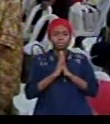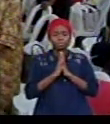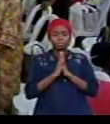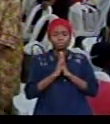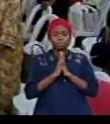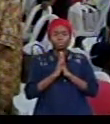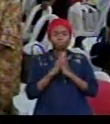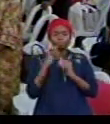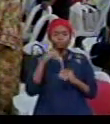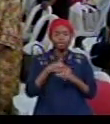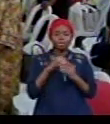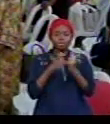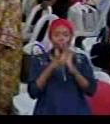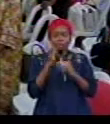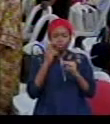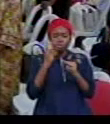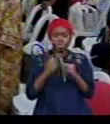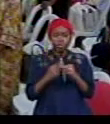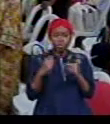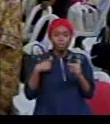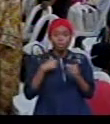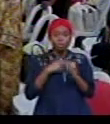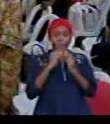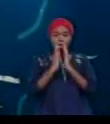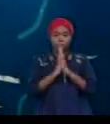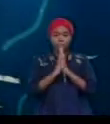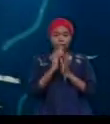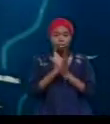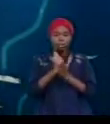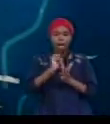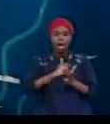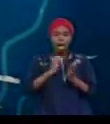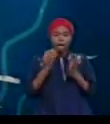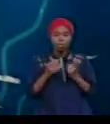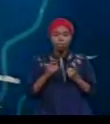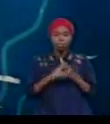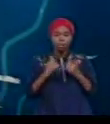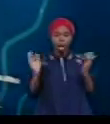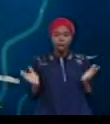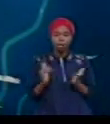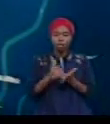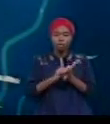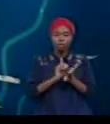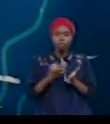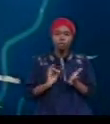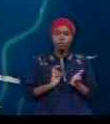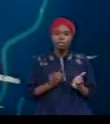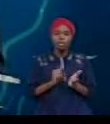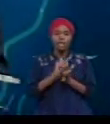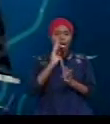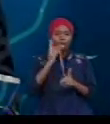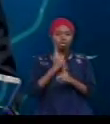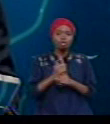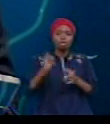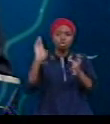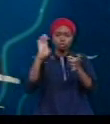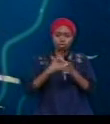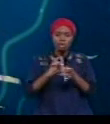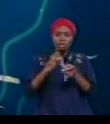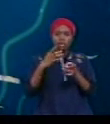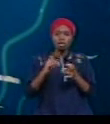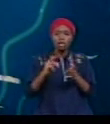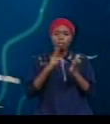In Jesus' holy name, we pray. I want to encourage those of us that are just joining the crusade. Make sure you don't